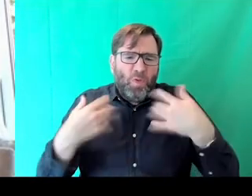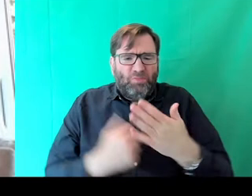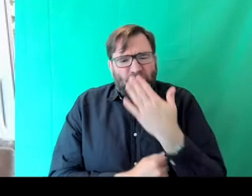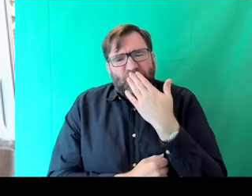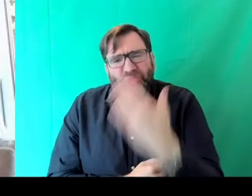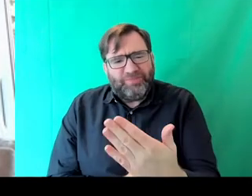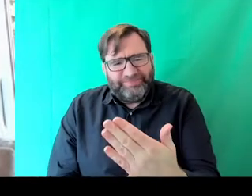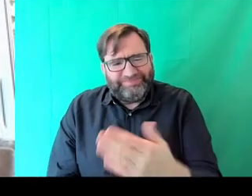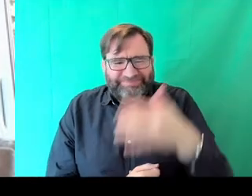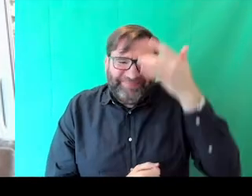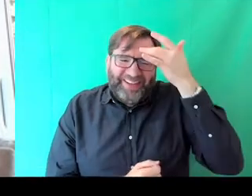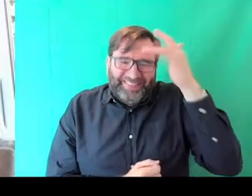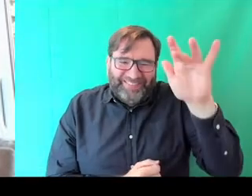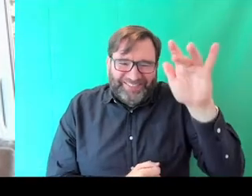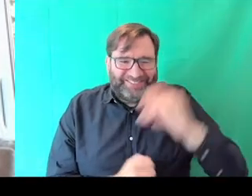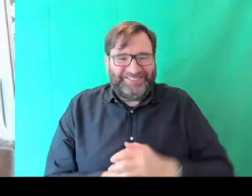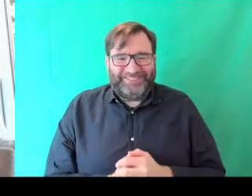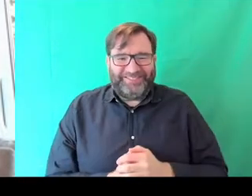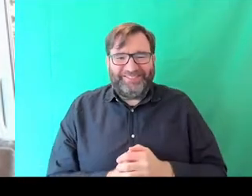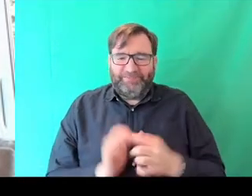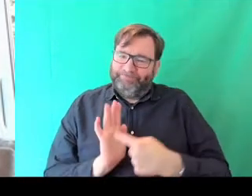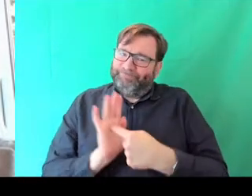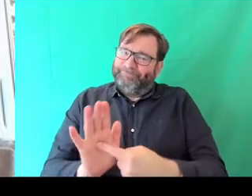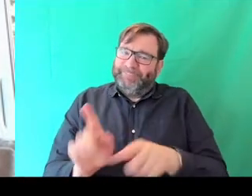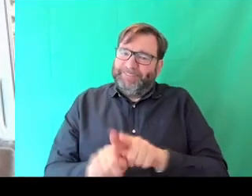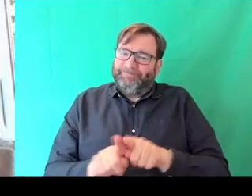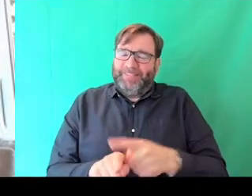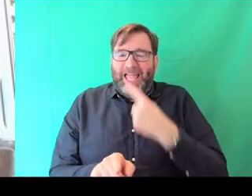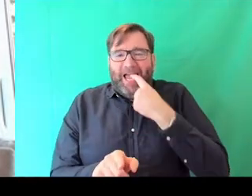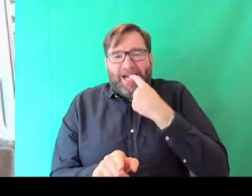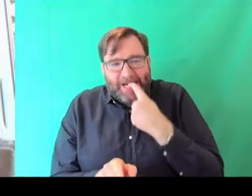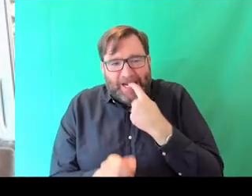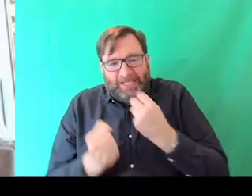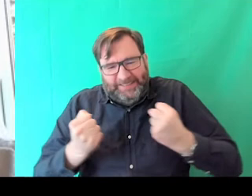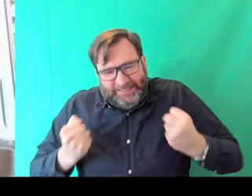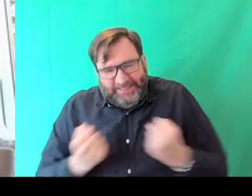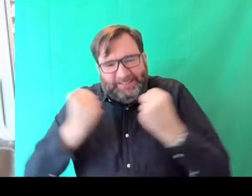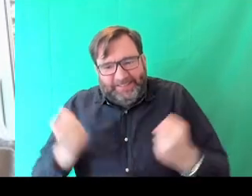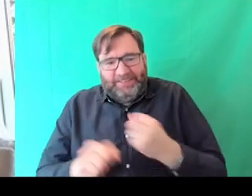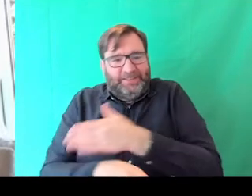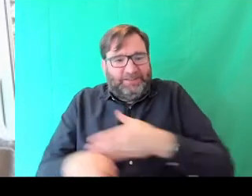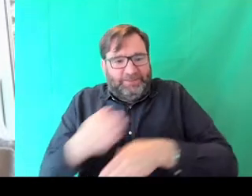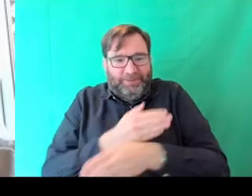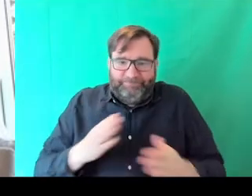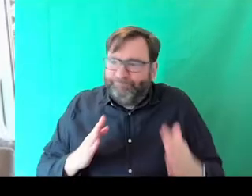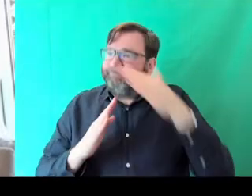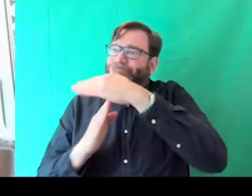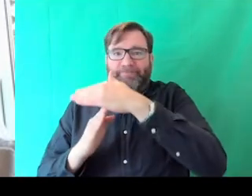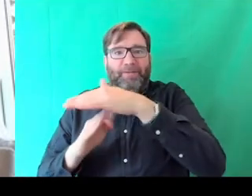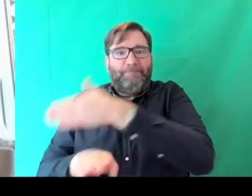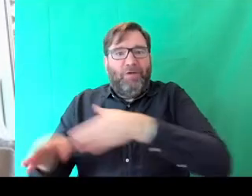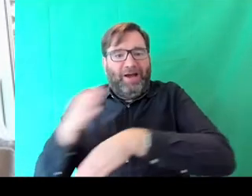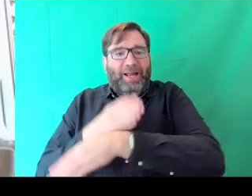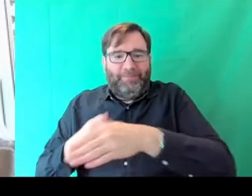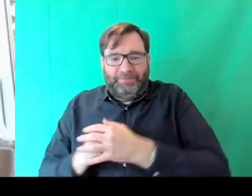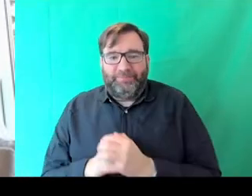everyday challenges that we each kind of come across in society. So I thought that was very, very well put across. I